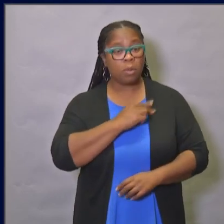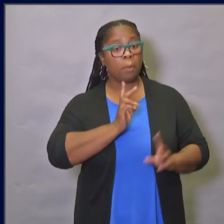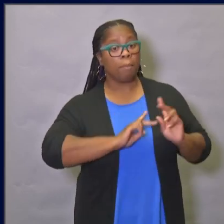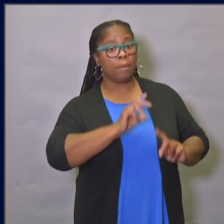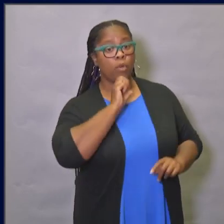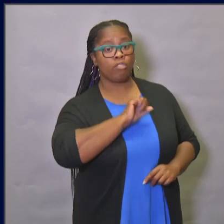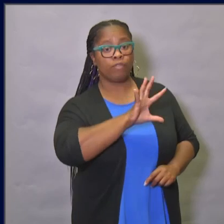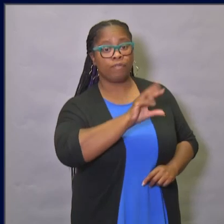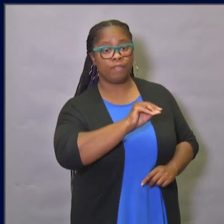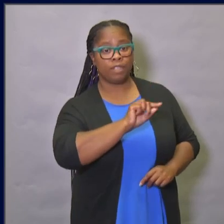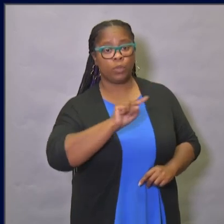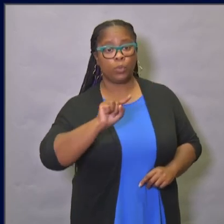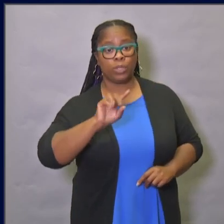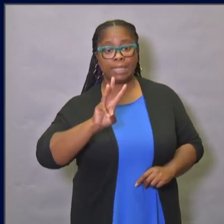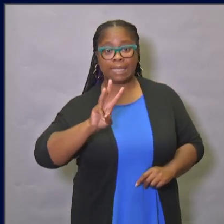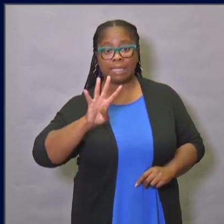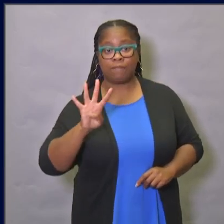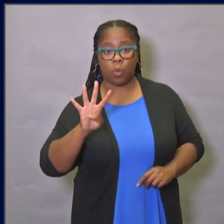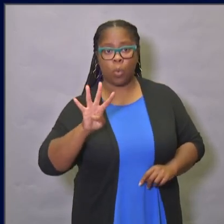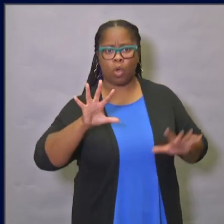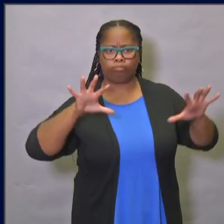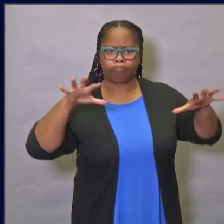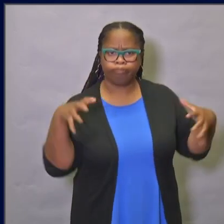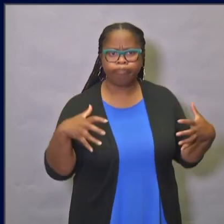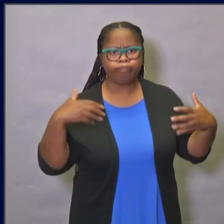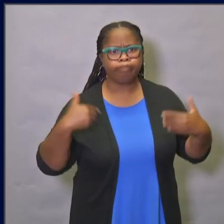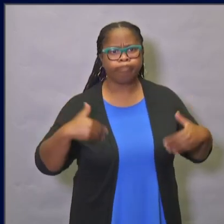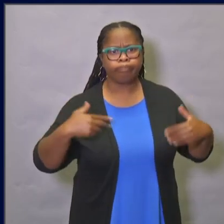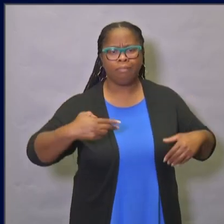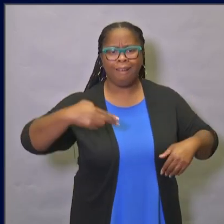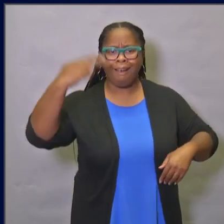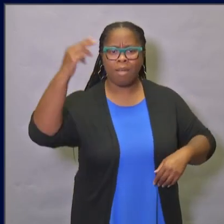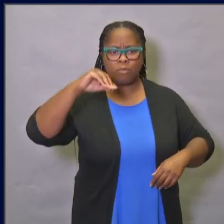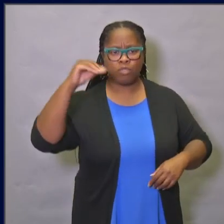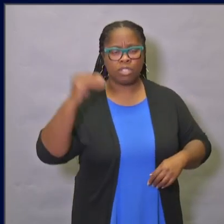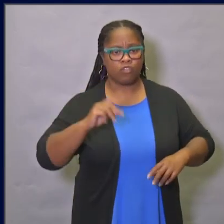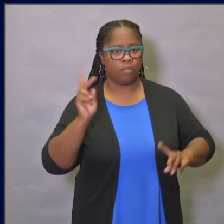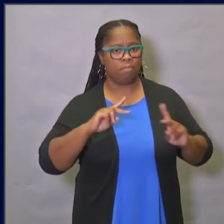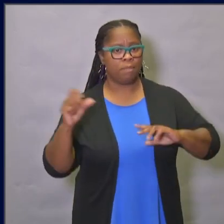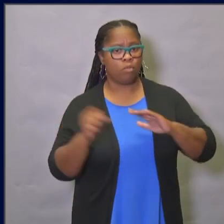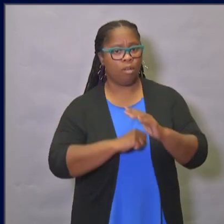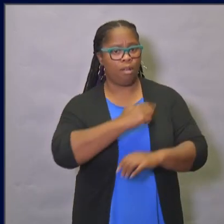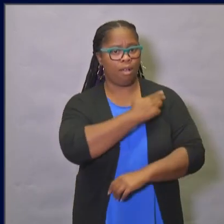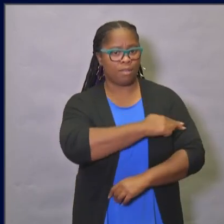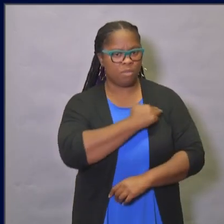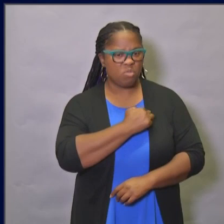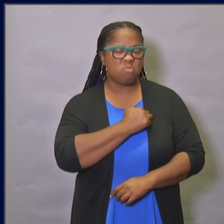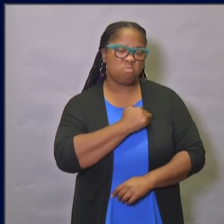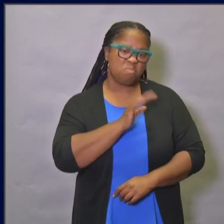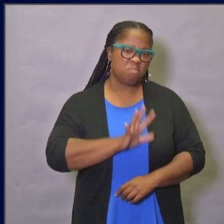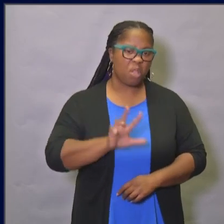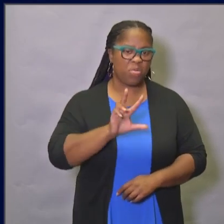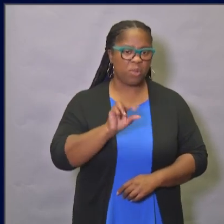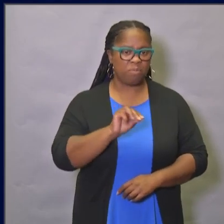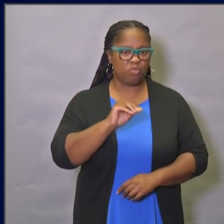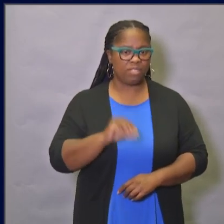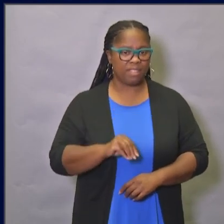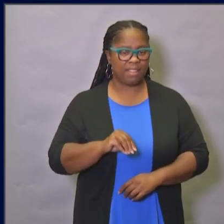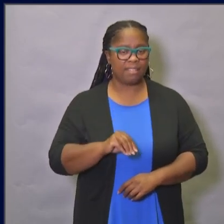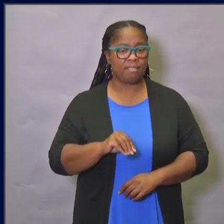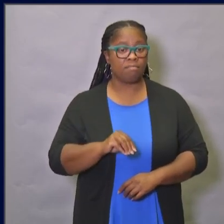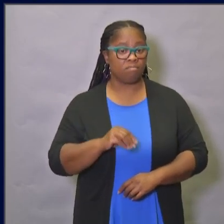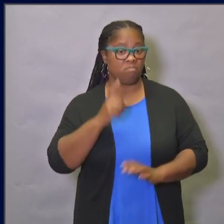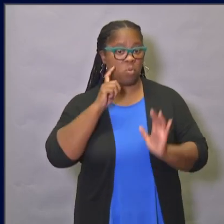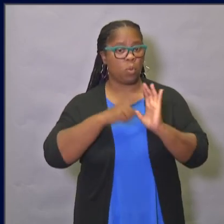to 64 make up the largest proportion of hospitalizations at around 30%, and that's represented by